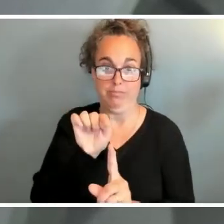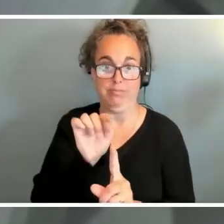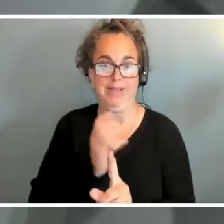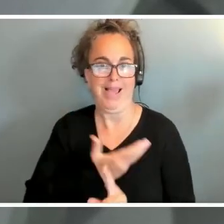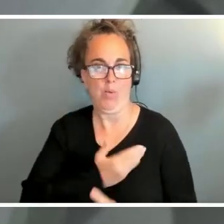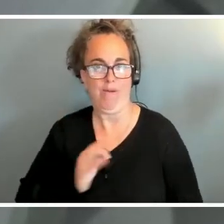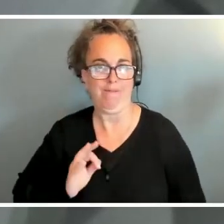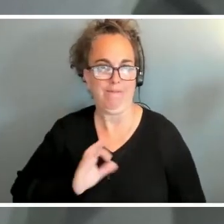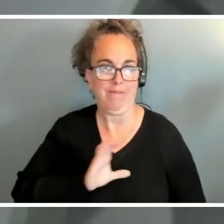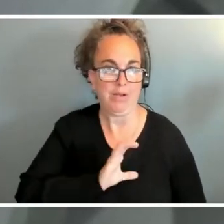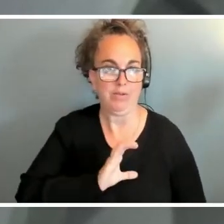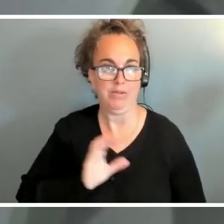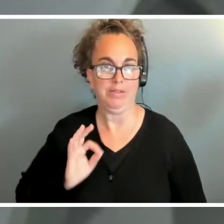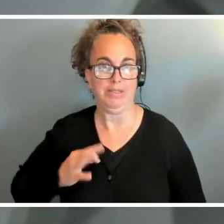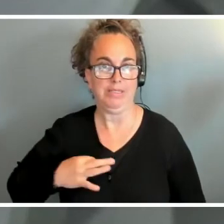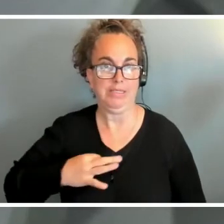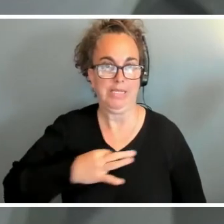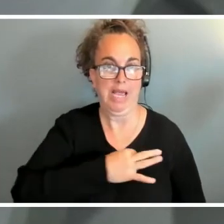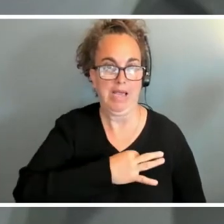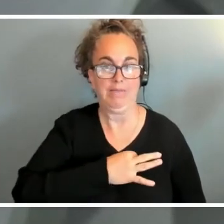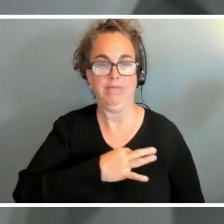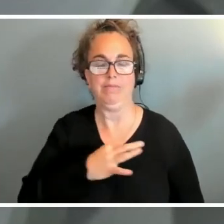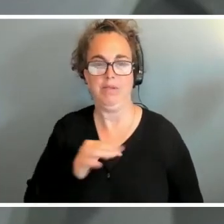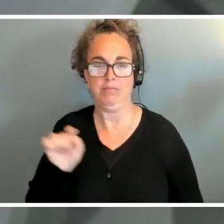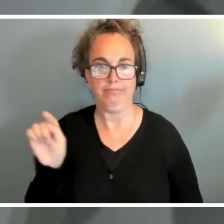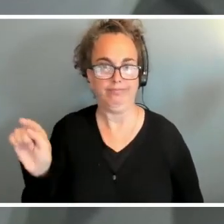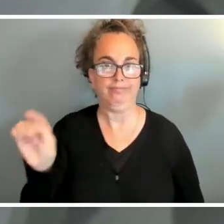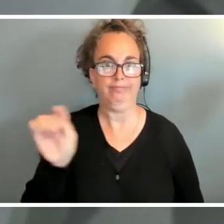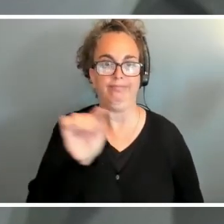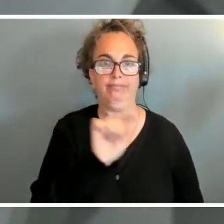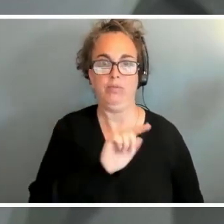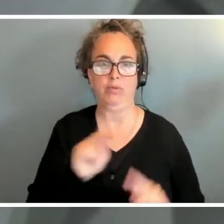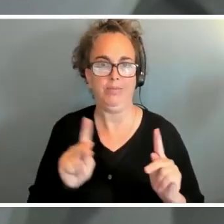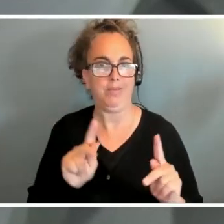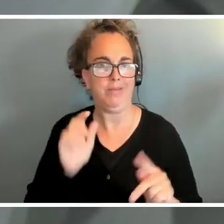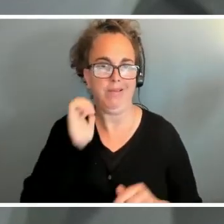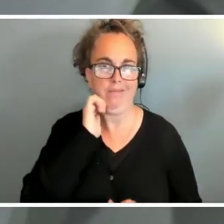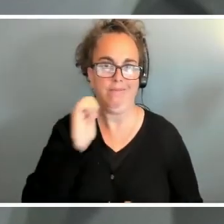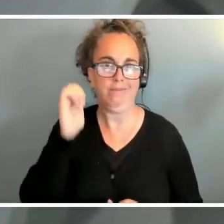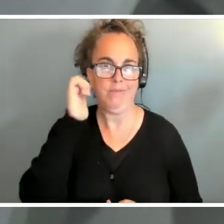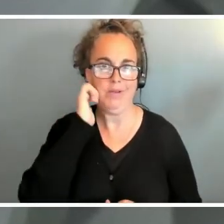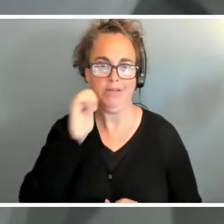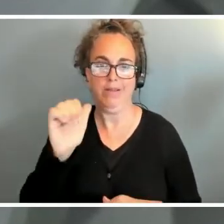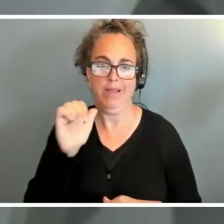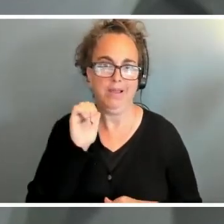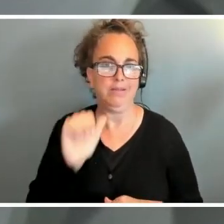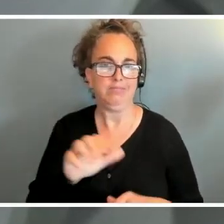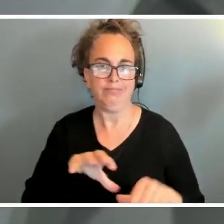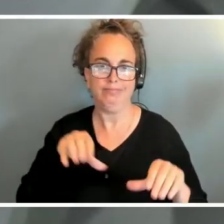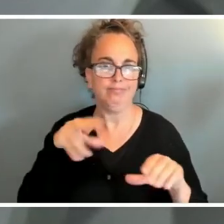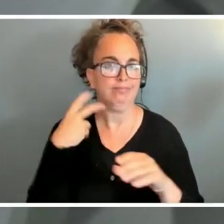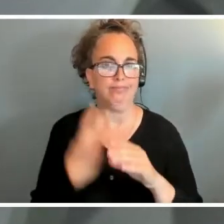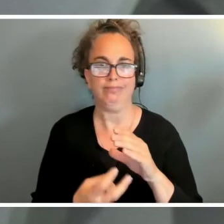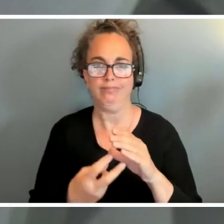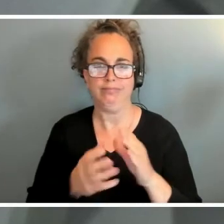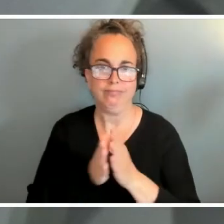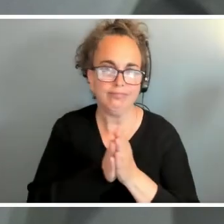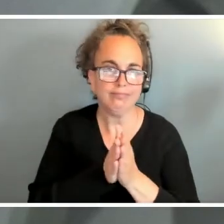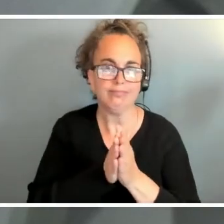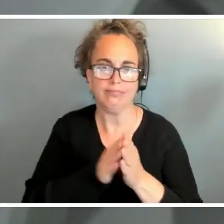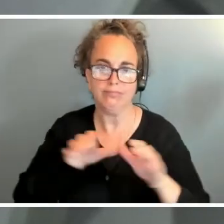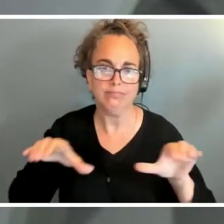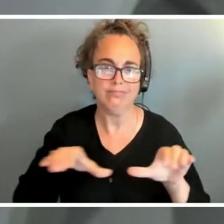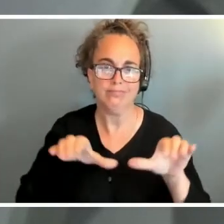staff and all of those who invest their day and their lives in leading and